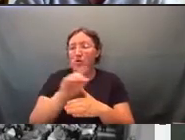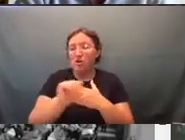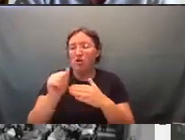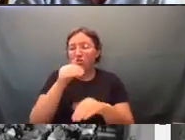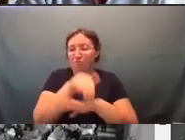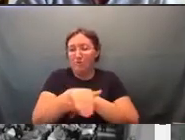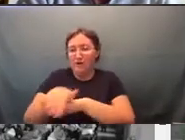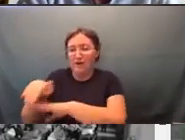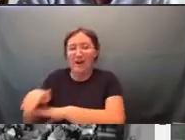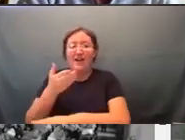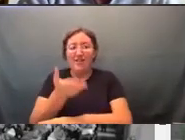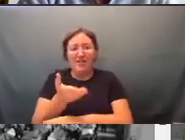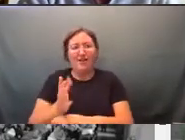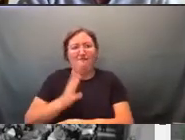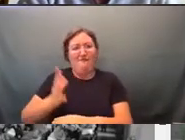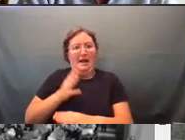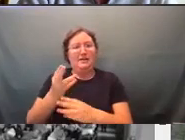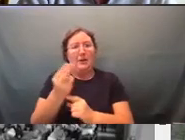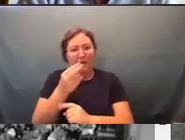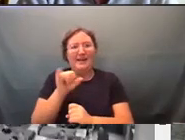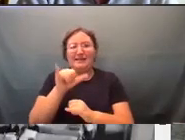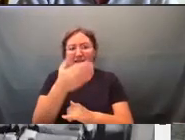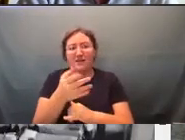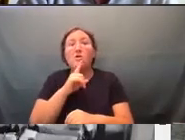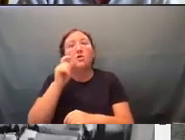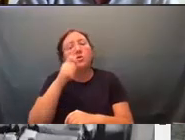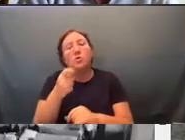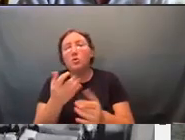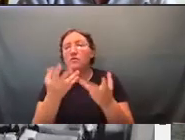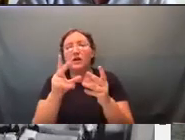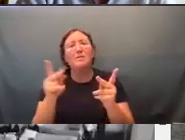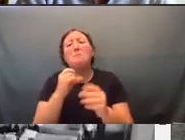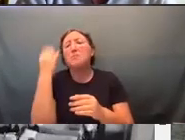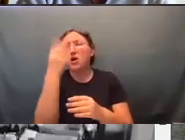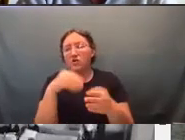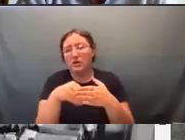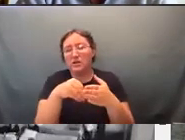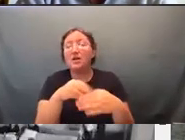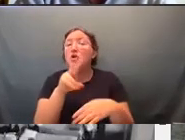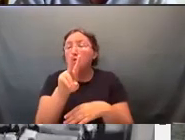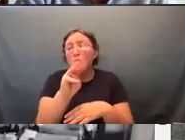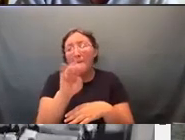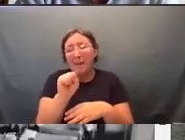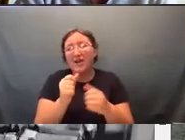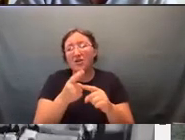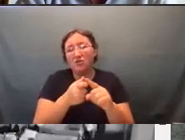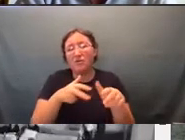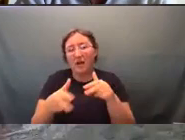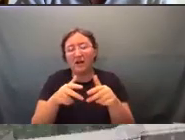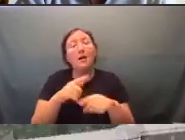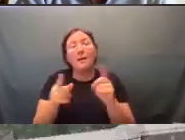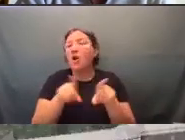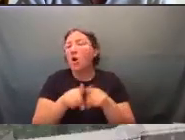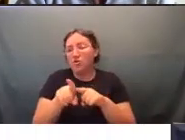this kind of more luxury accommodations, really cool fireplaces. You're 2 miles from the trailhead, and those same shuttles